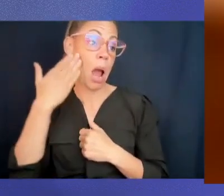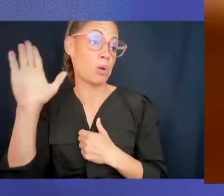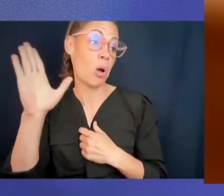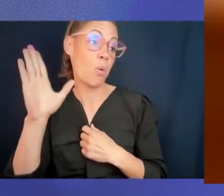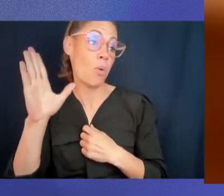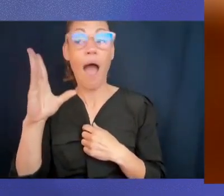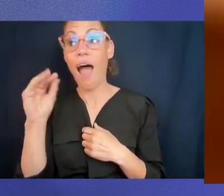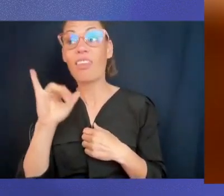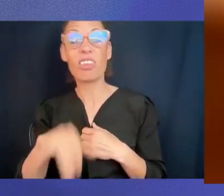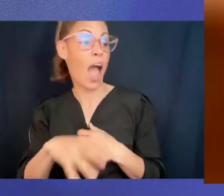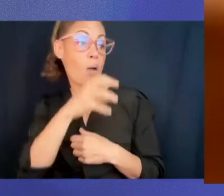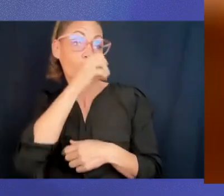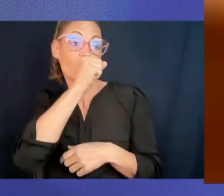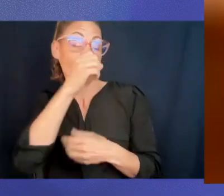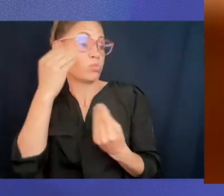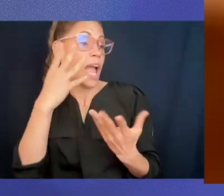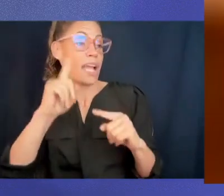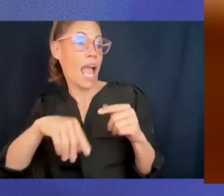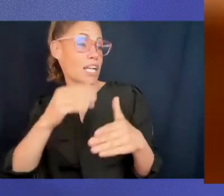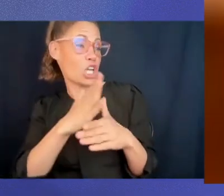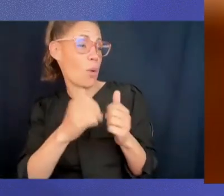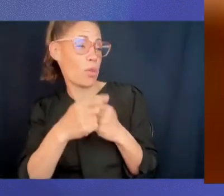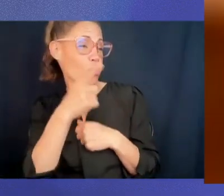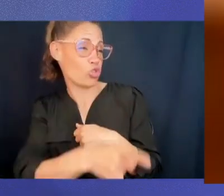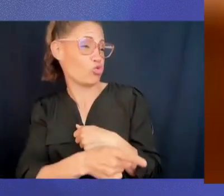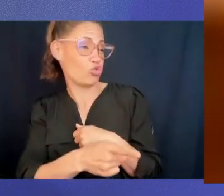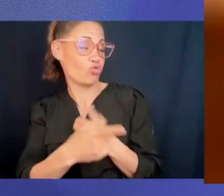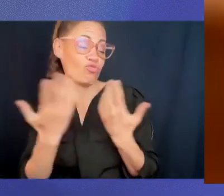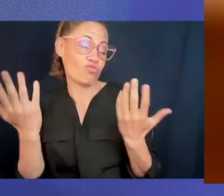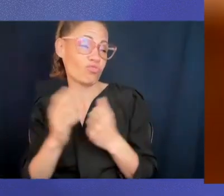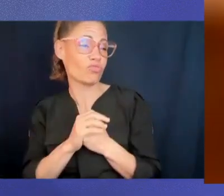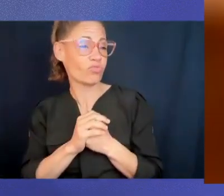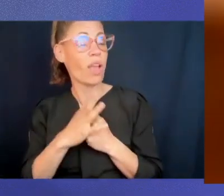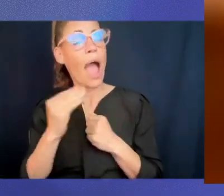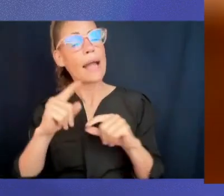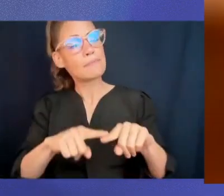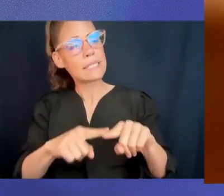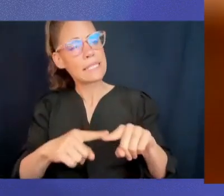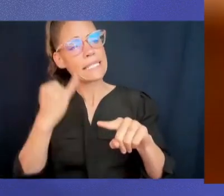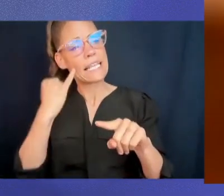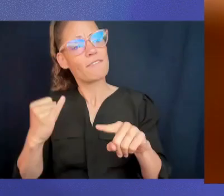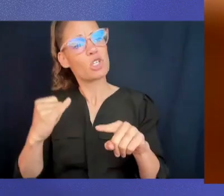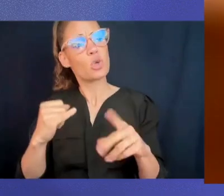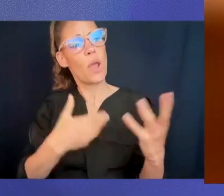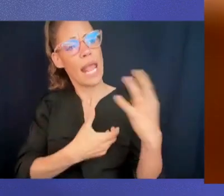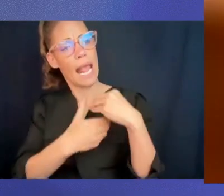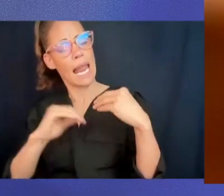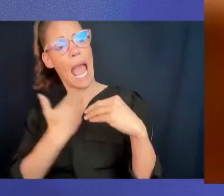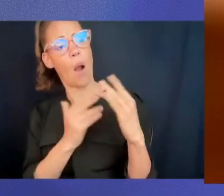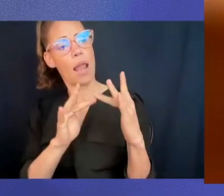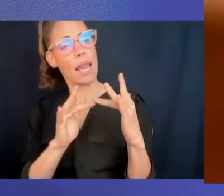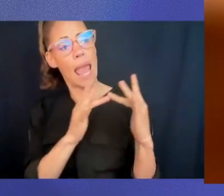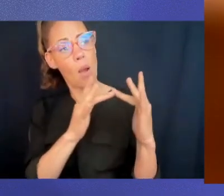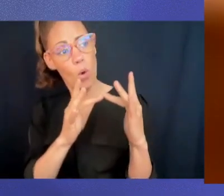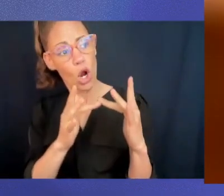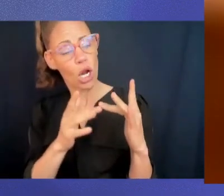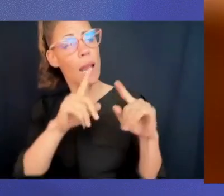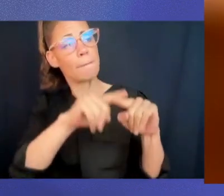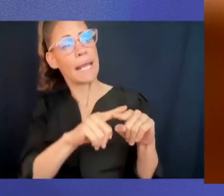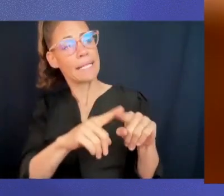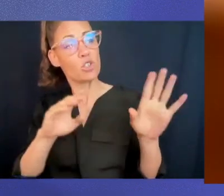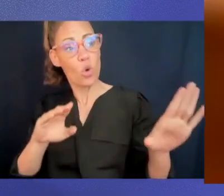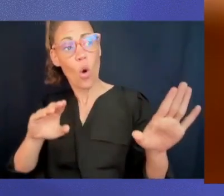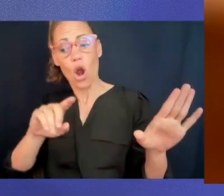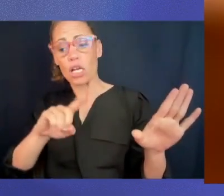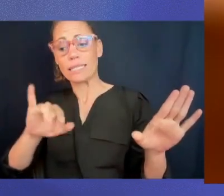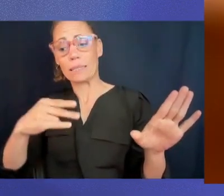that's proprietary information. And it depends on whether you're in the network or not, and whether your zip code is an even number